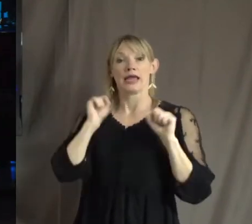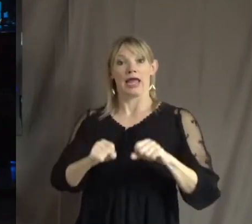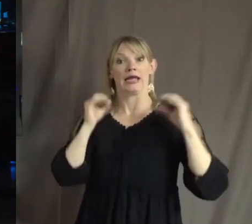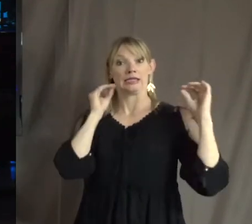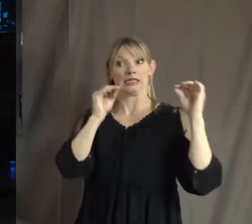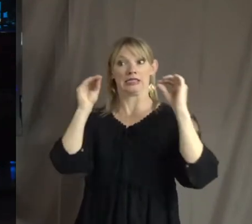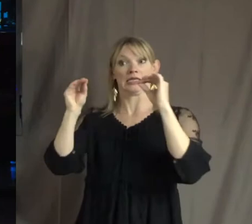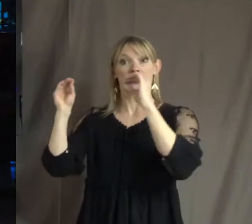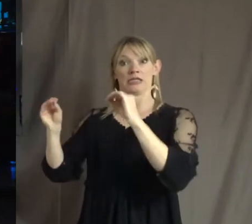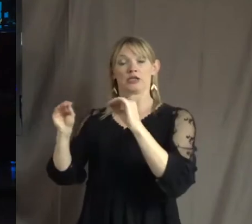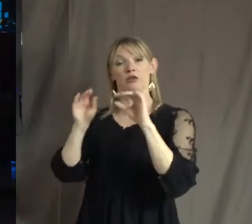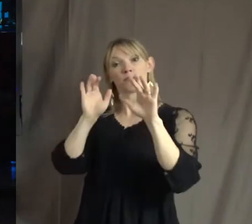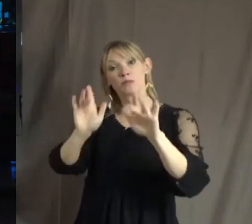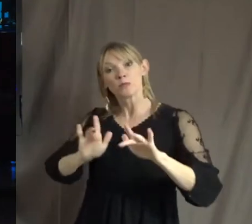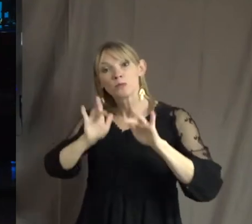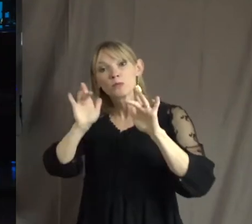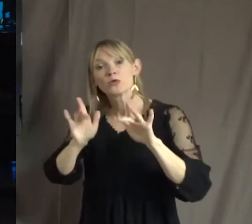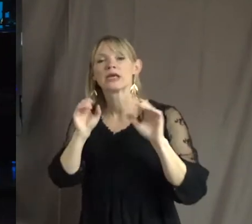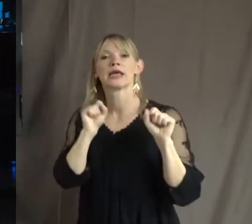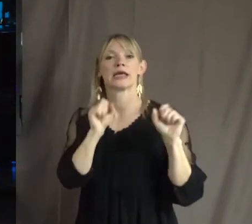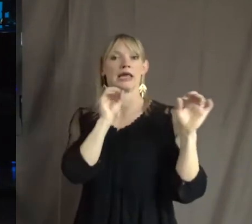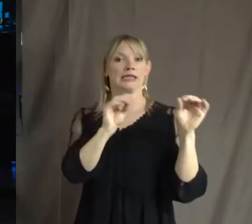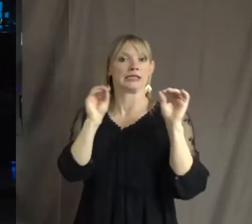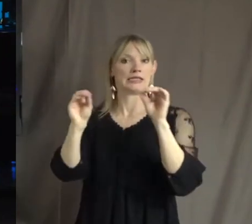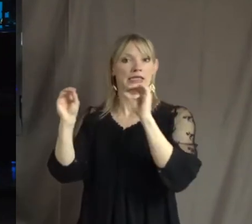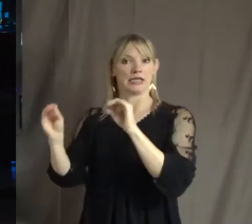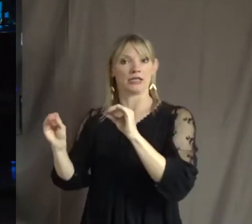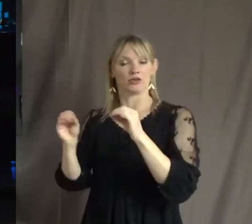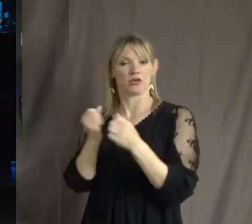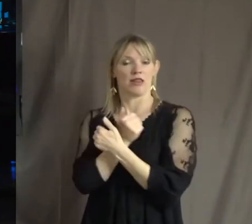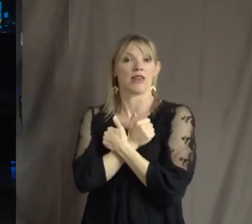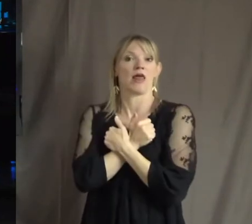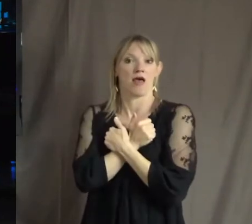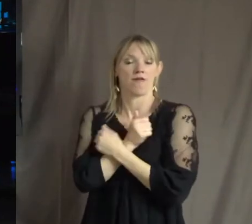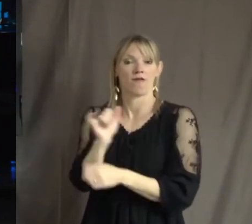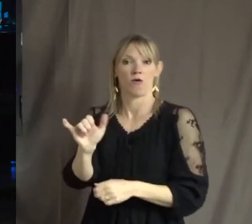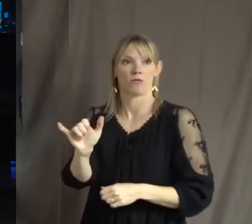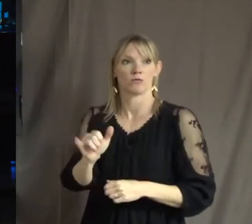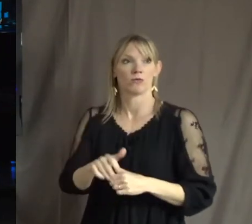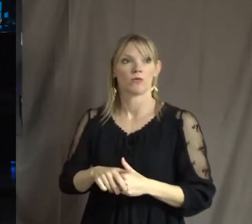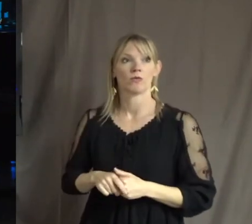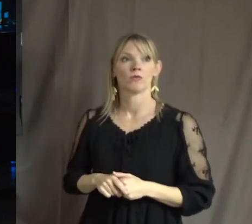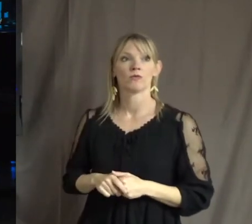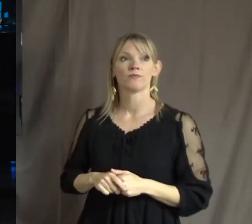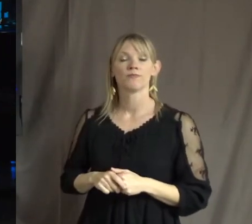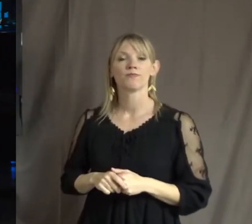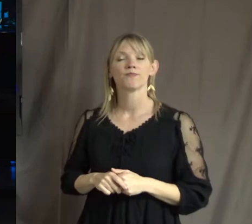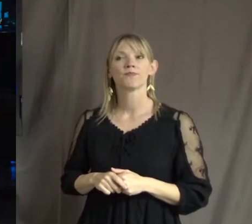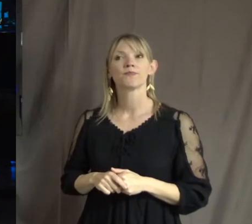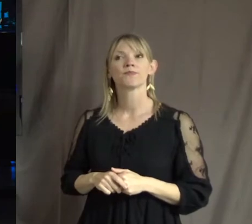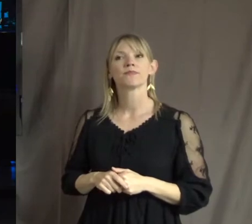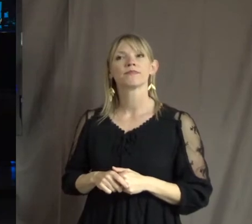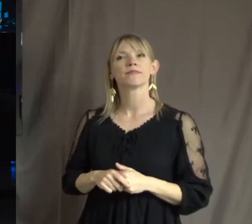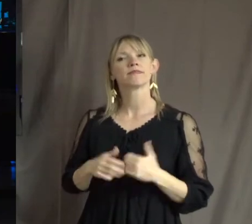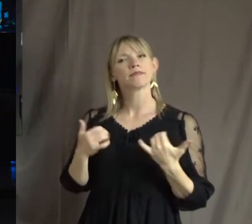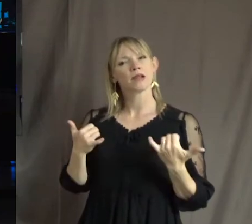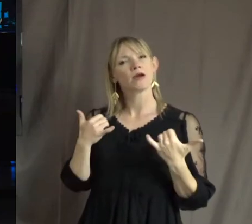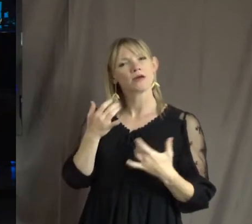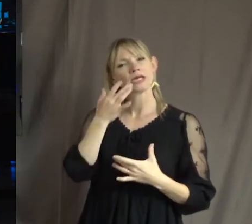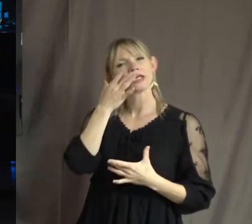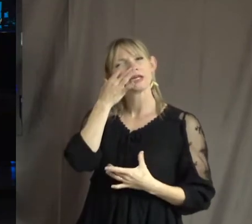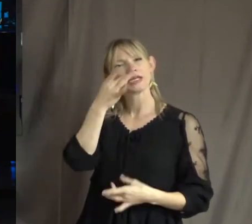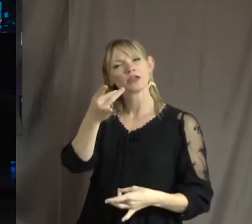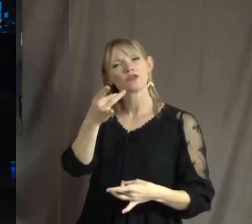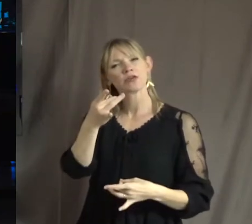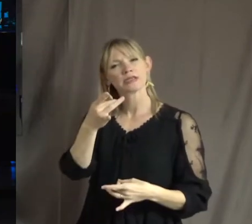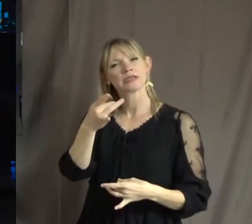of mercy, and it can be a teacher of incredible love also. So the interesting times that we